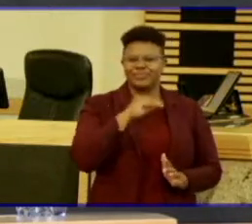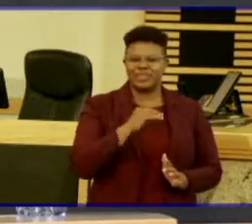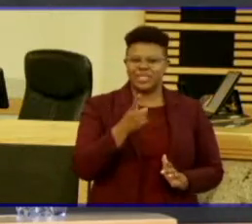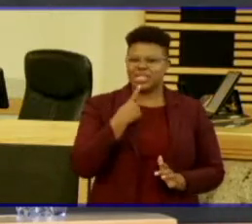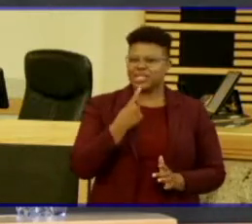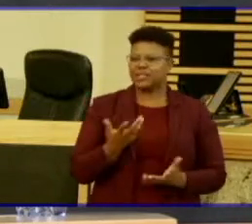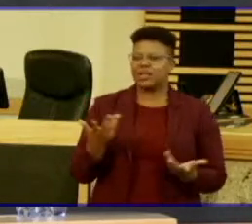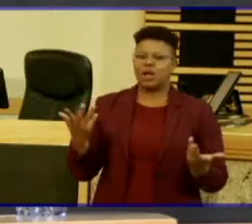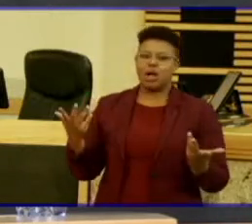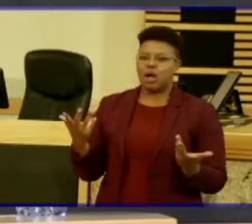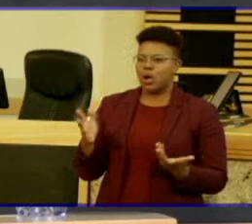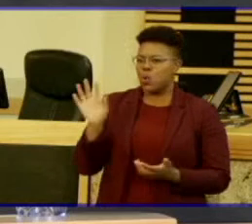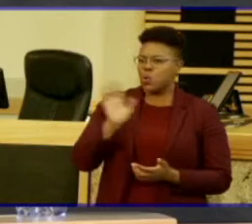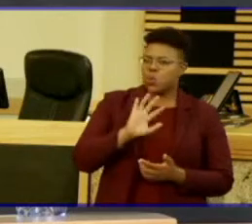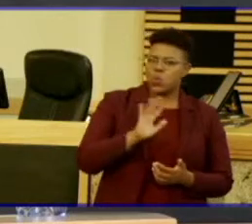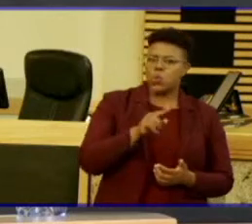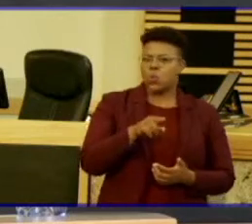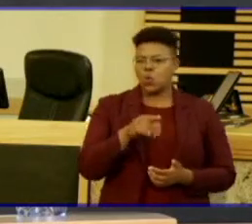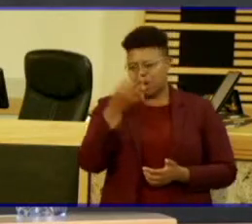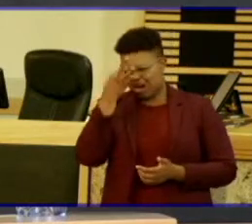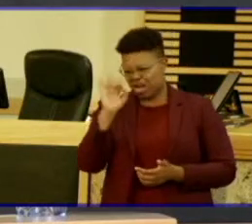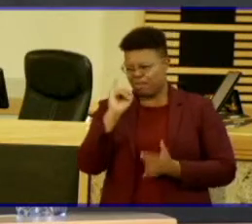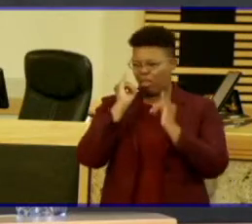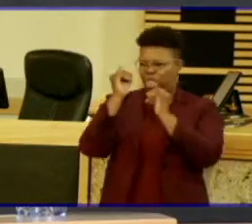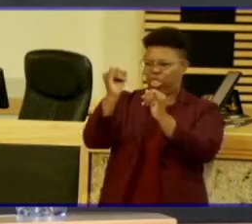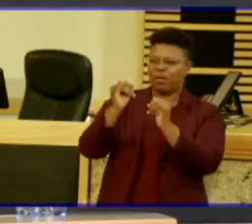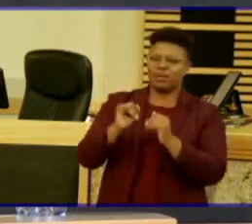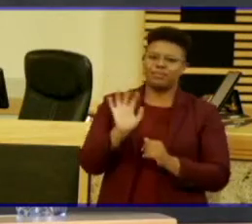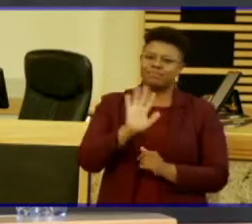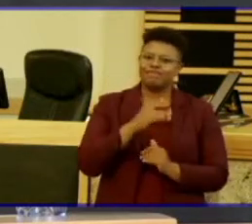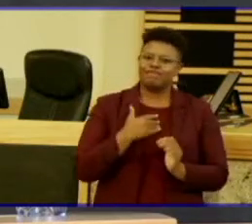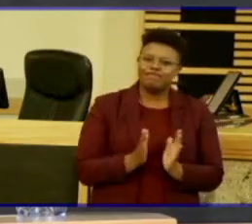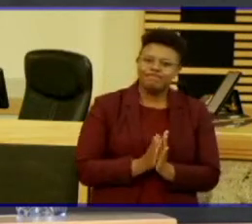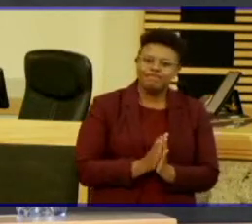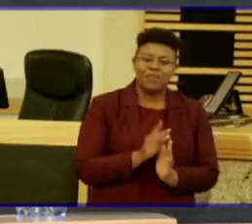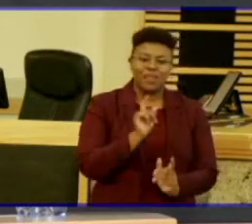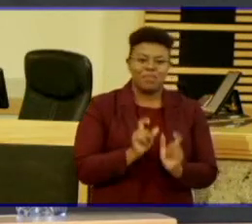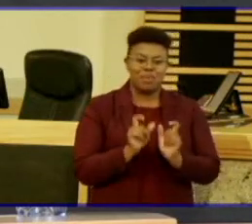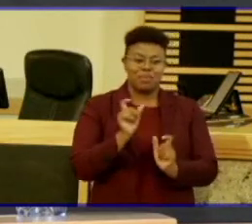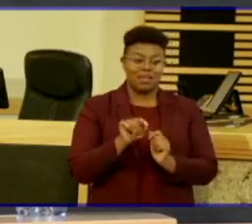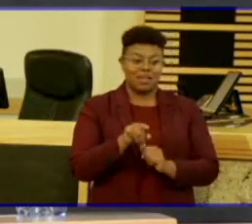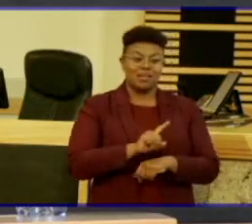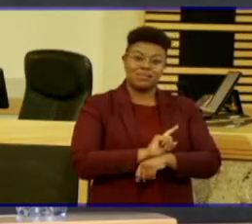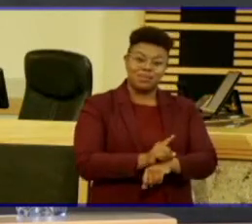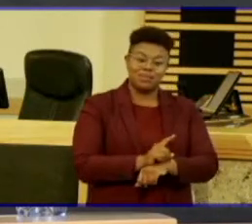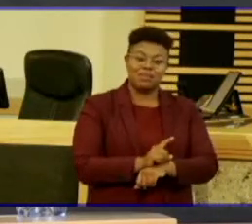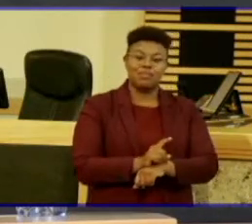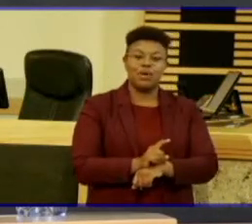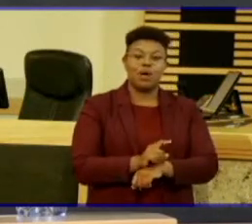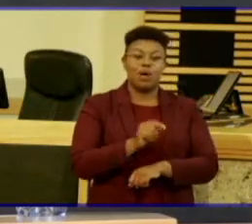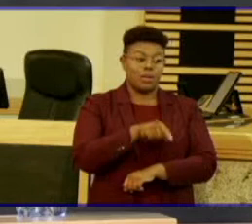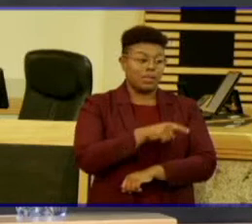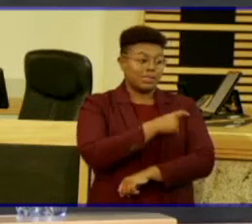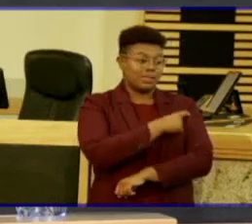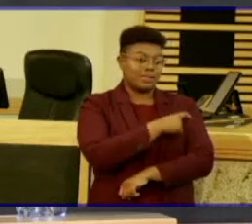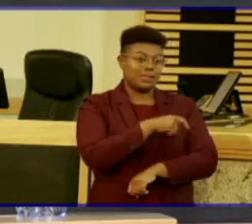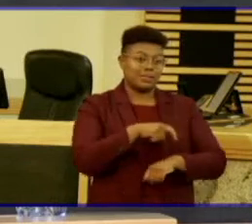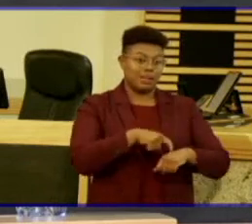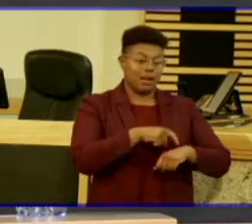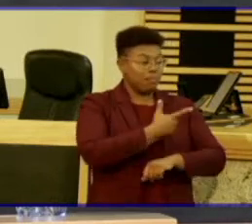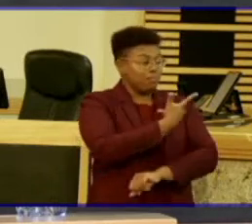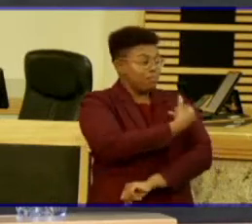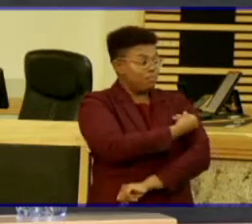ngezinto ezenziwa ngendlela efanelekileyo ngorhulumente. Siyabacela abantu ngexesha lokokuba bagonywe, baze